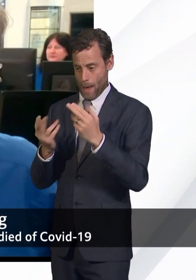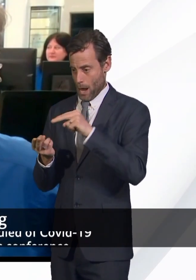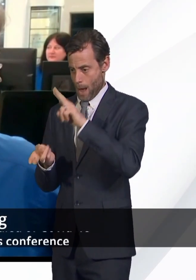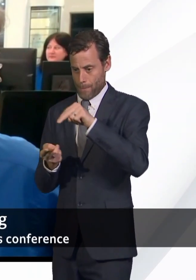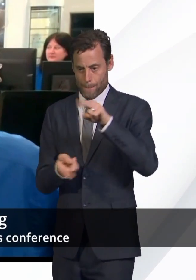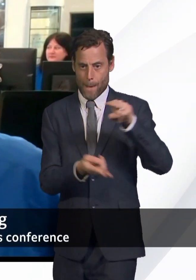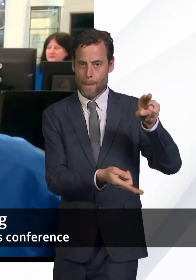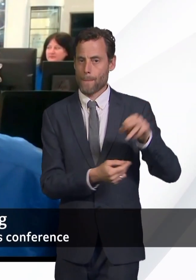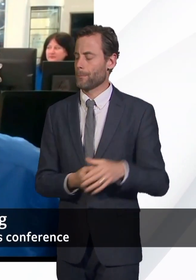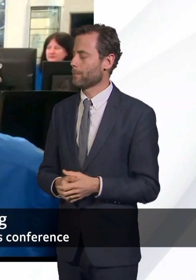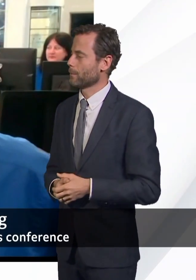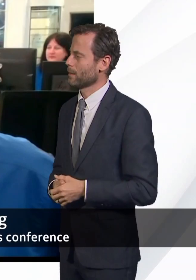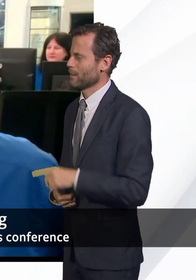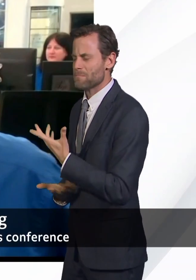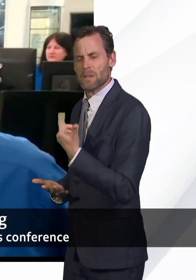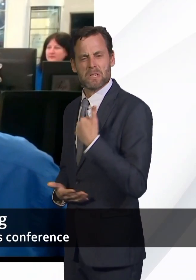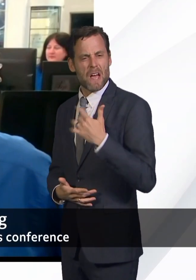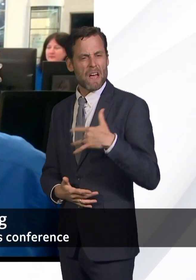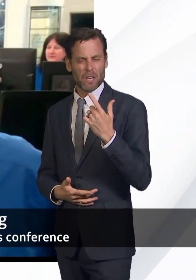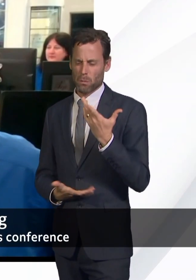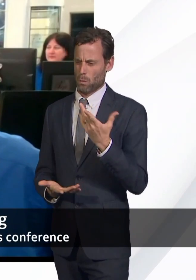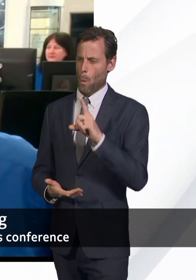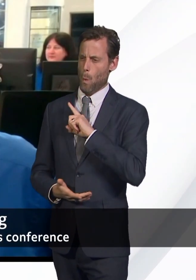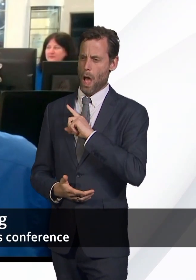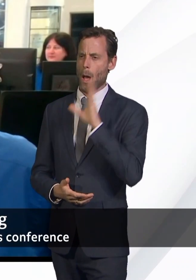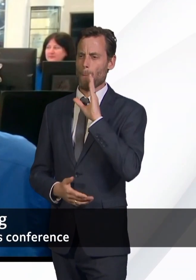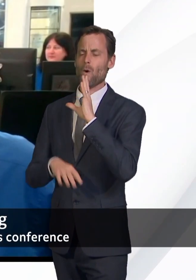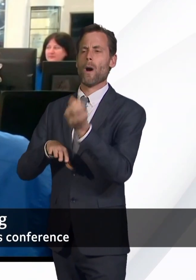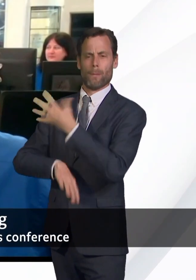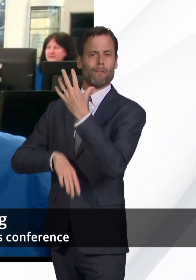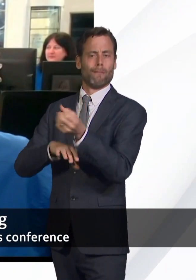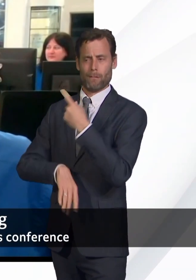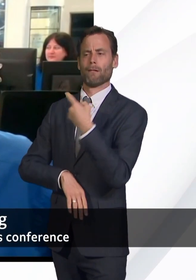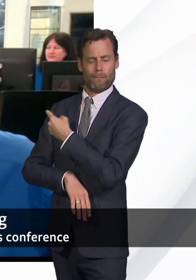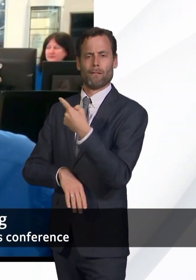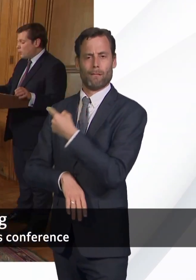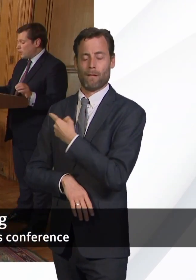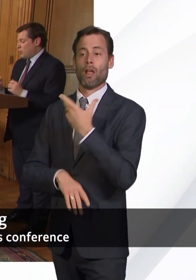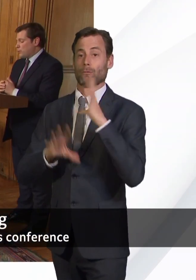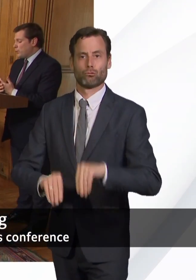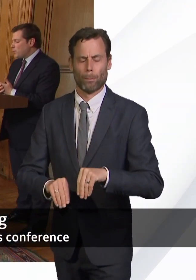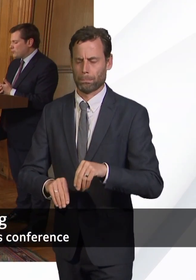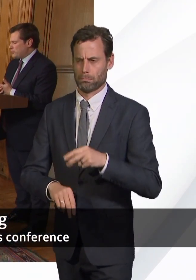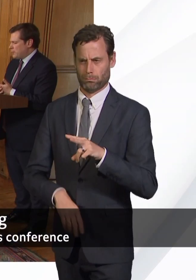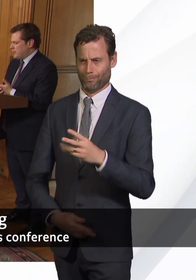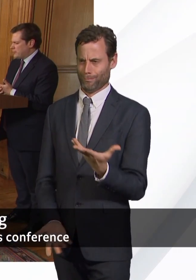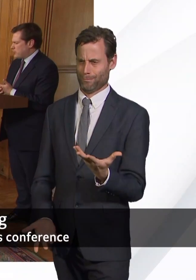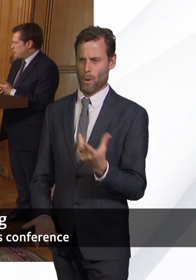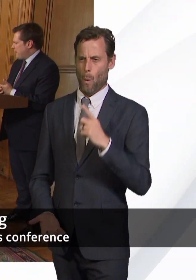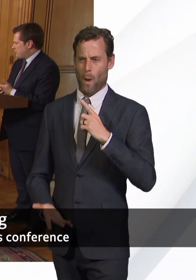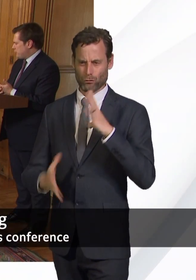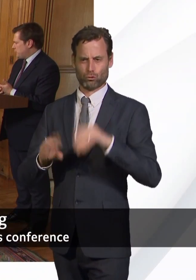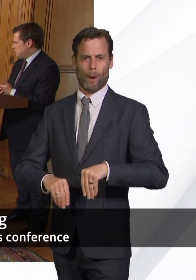might find it a little strange that that particular slide and those comparisons have disappeared at this point? Well, we want to be